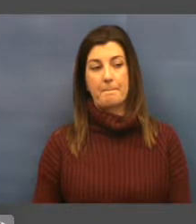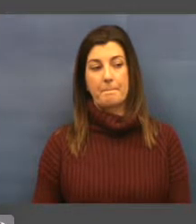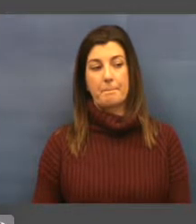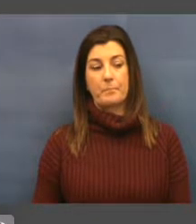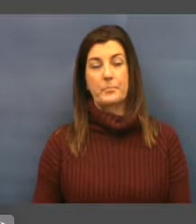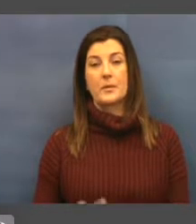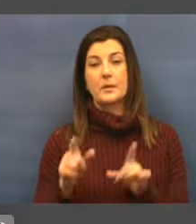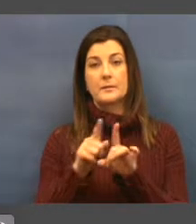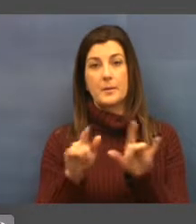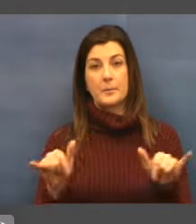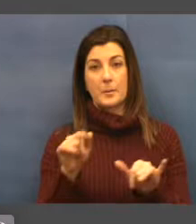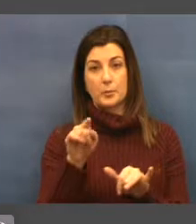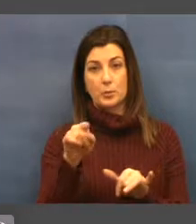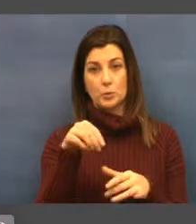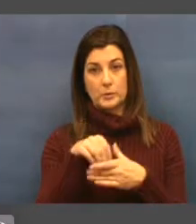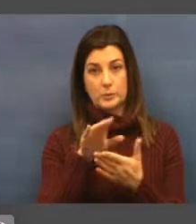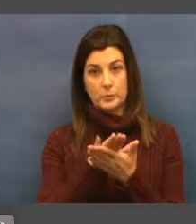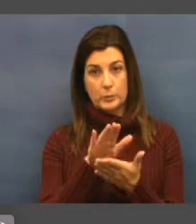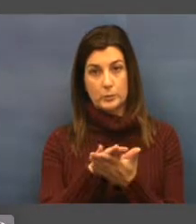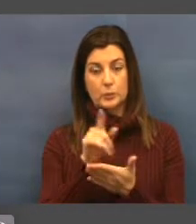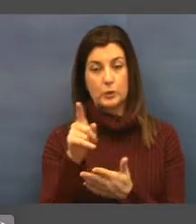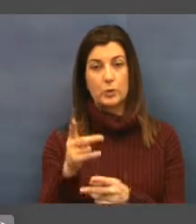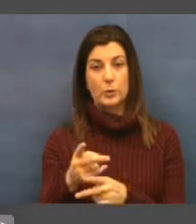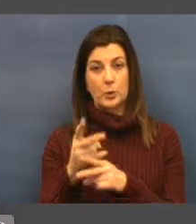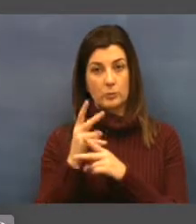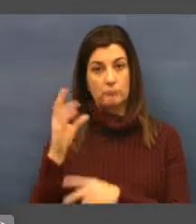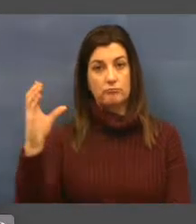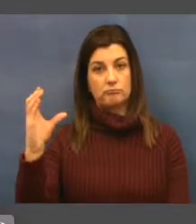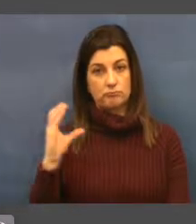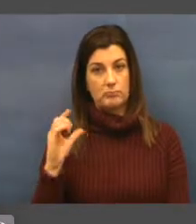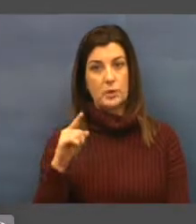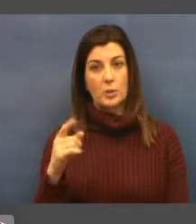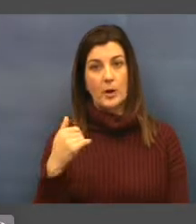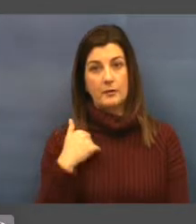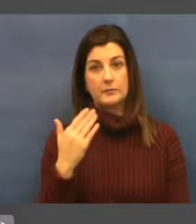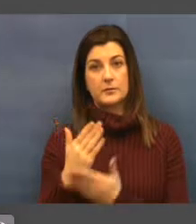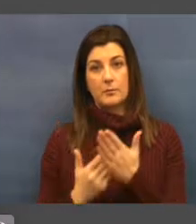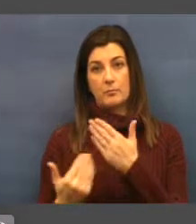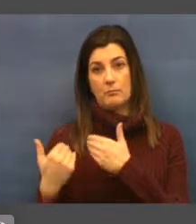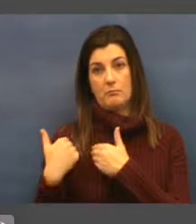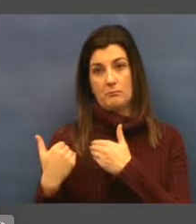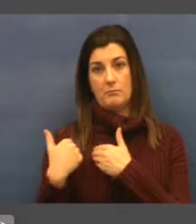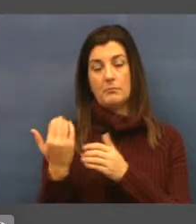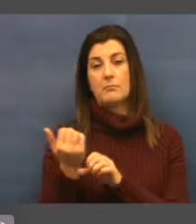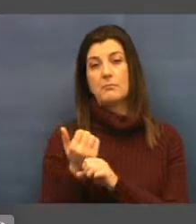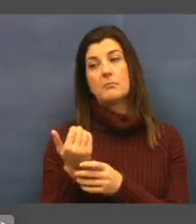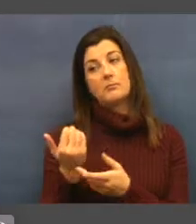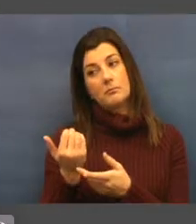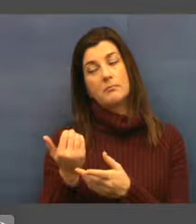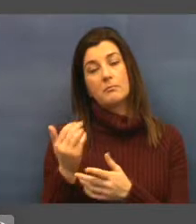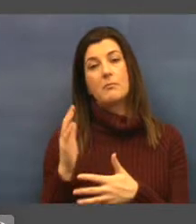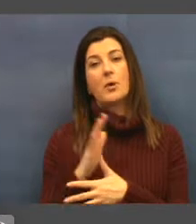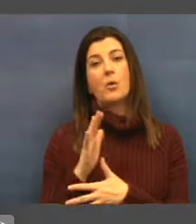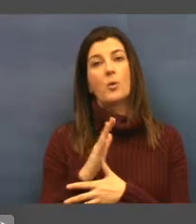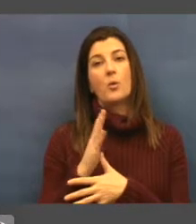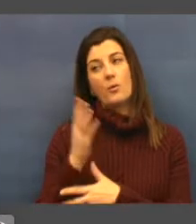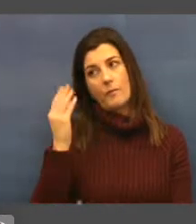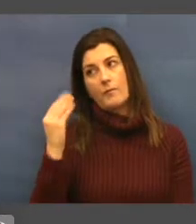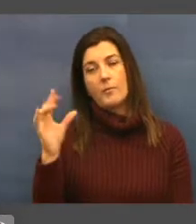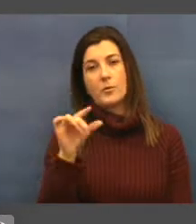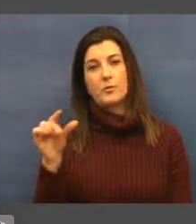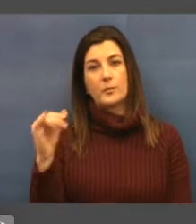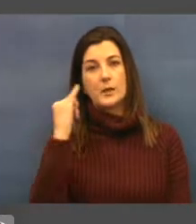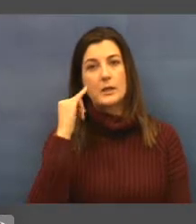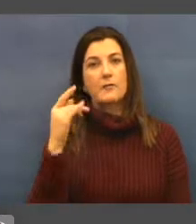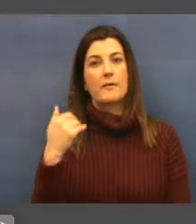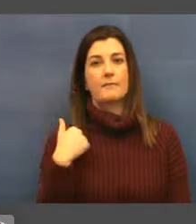So while you're in school, as a loan recipient, you do have some responsibilities, mainly to inform the government if there are any changes in the